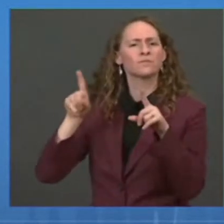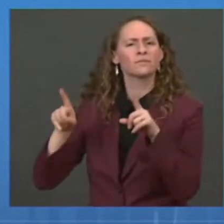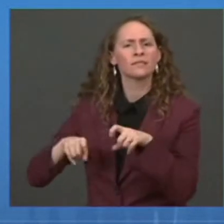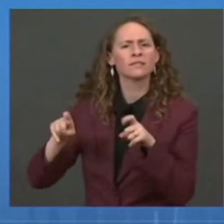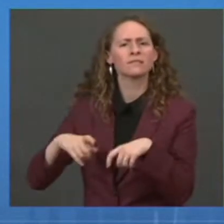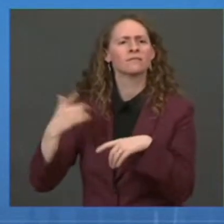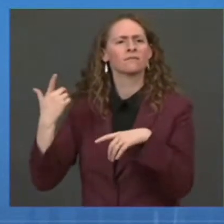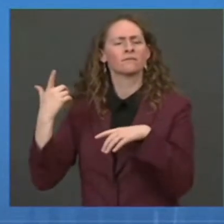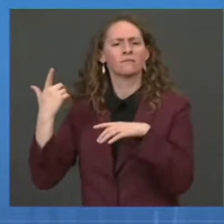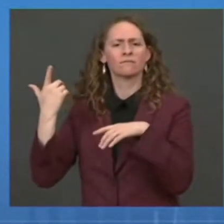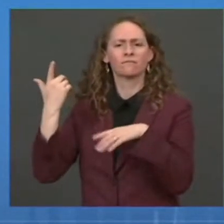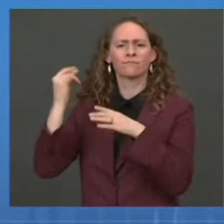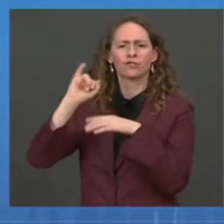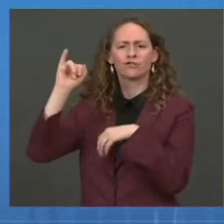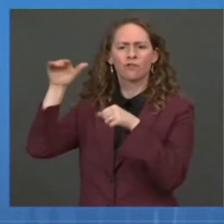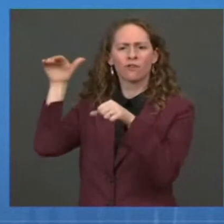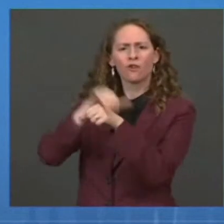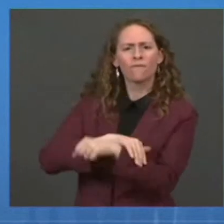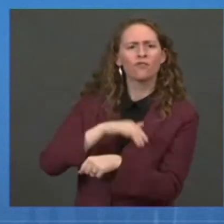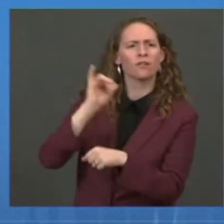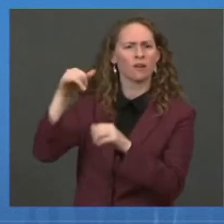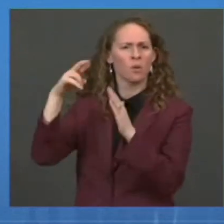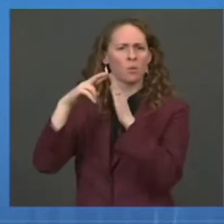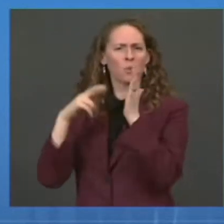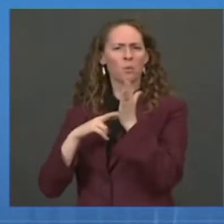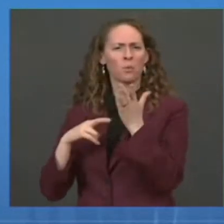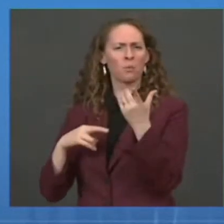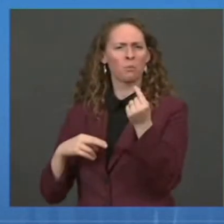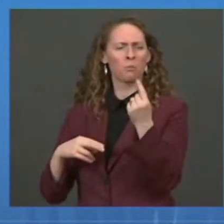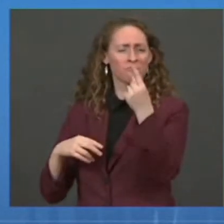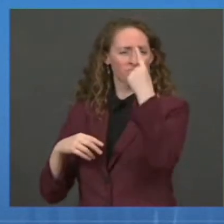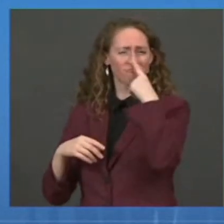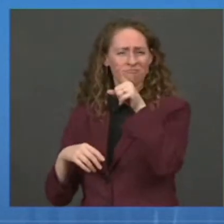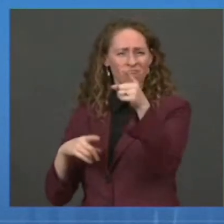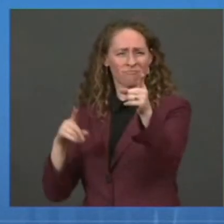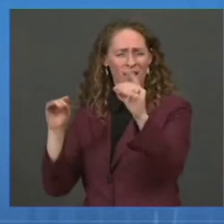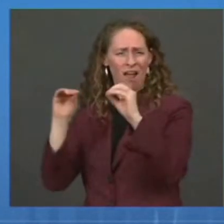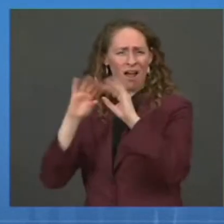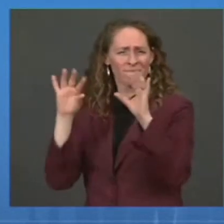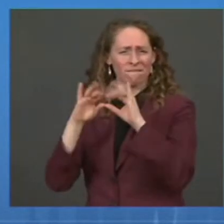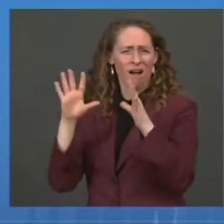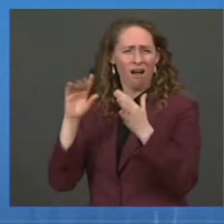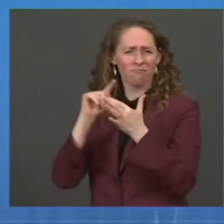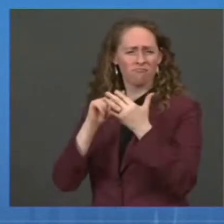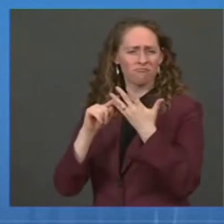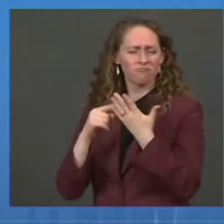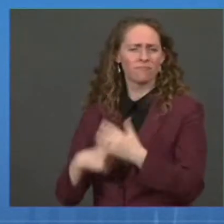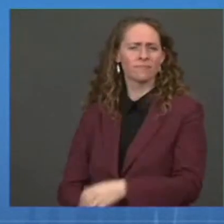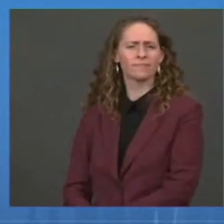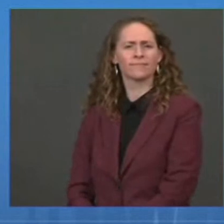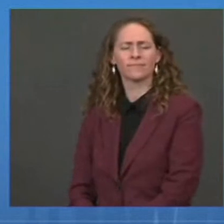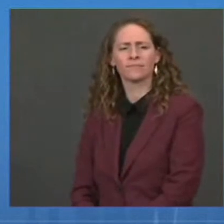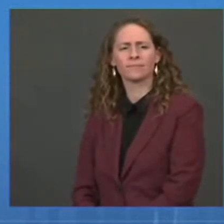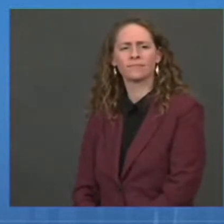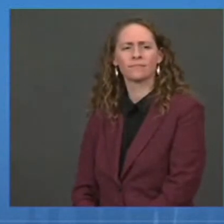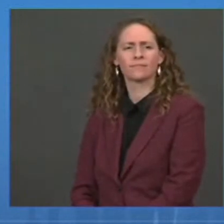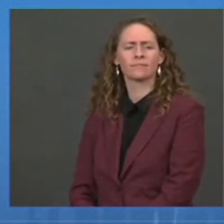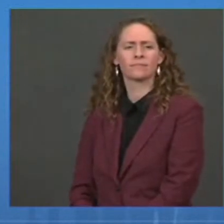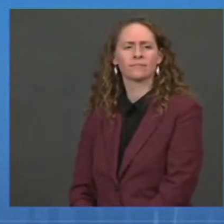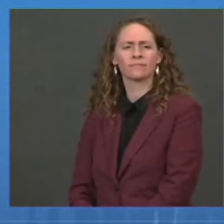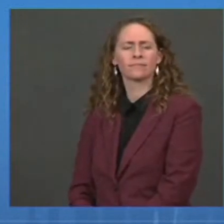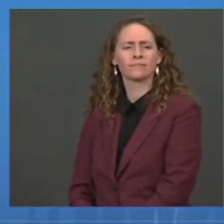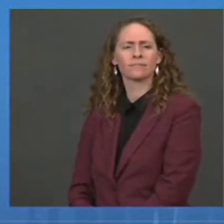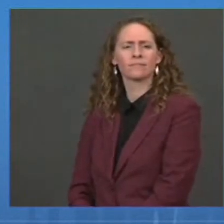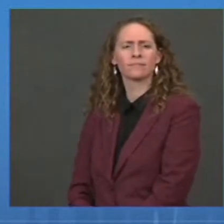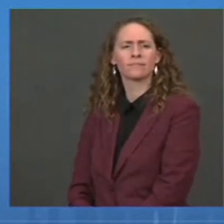you could clarify essentially why we are going to have Americans getting reimbursed by insurance,